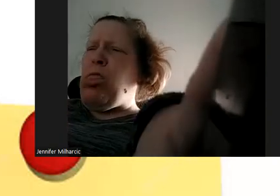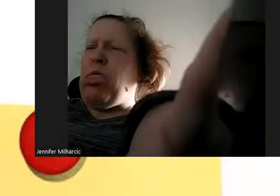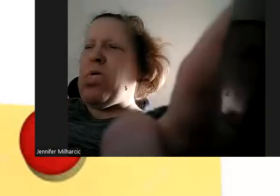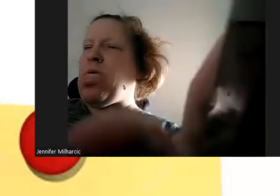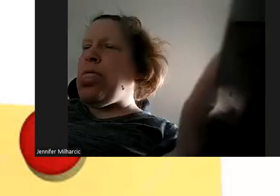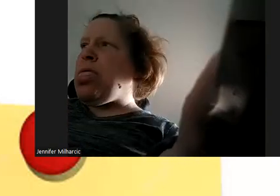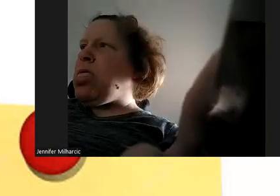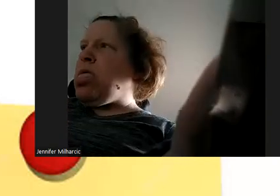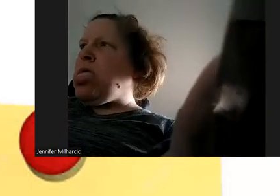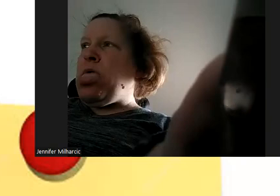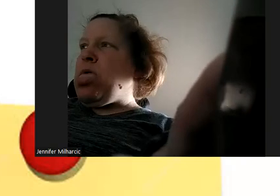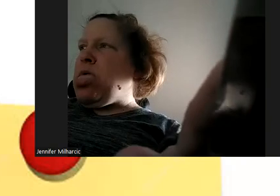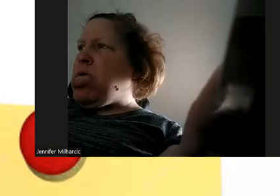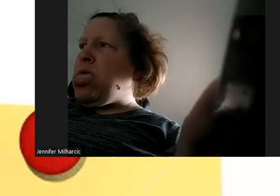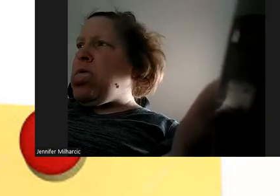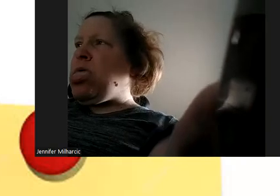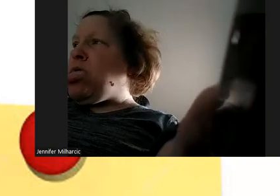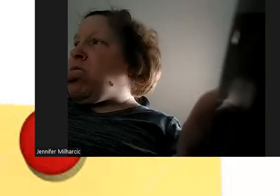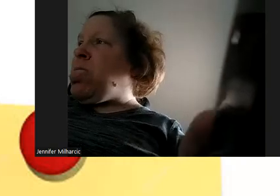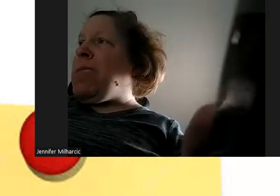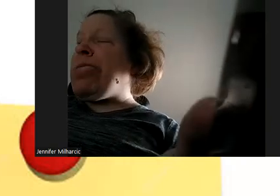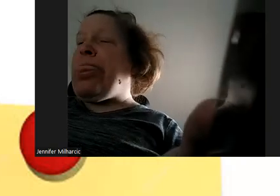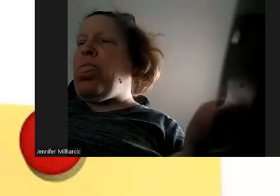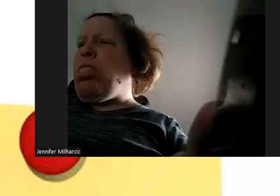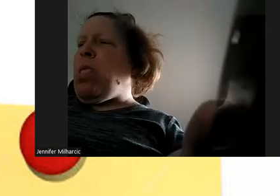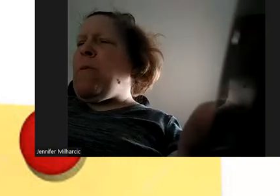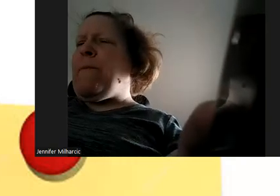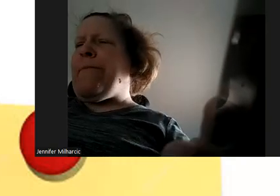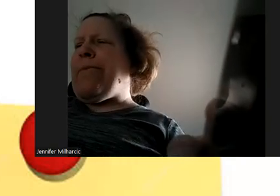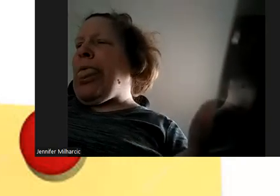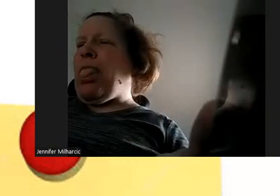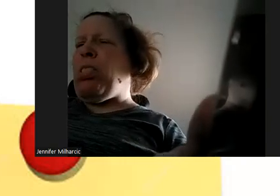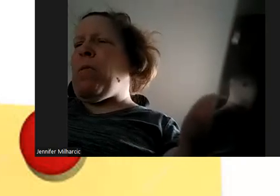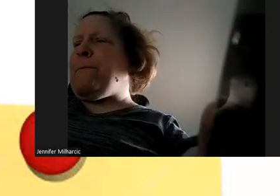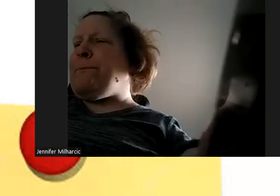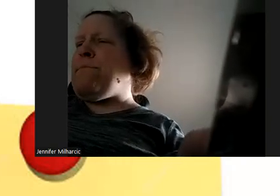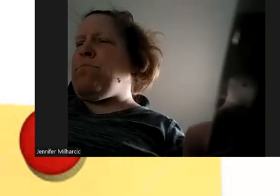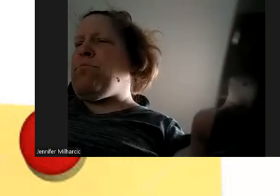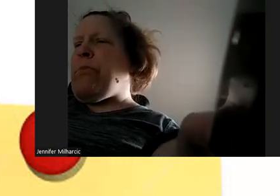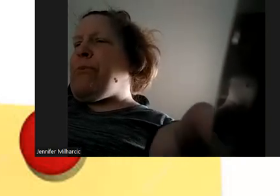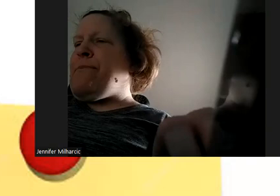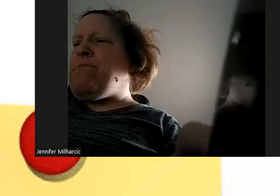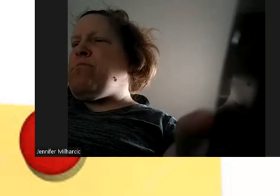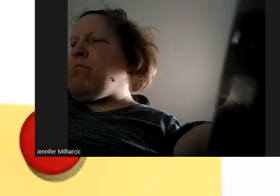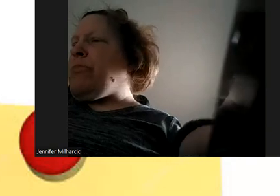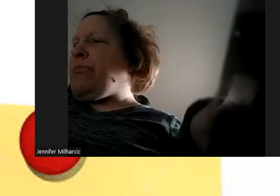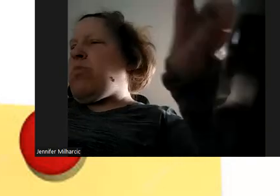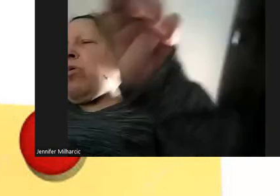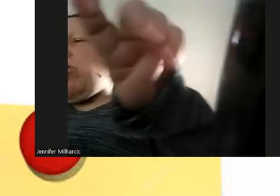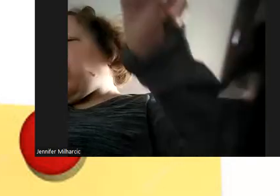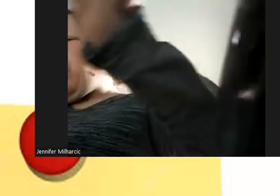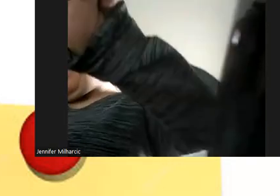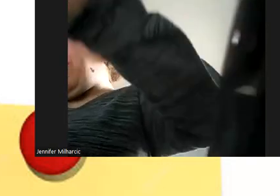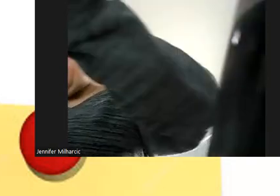thank you for putting it together note saying save the date we have an upcoming webinar